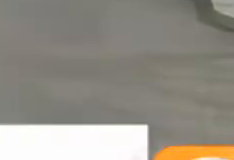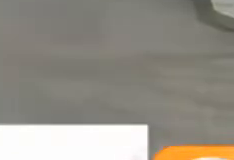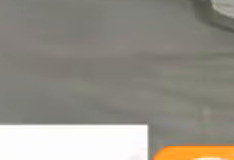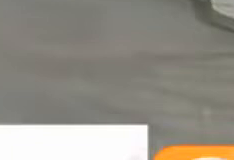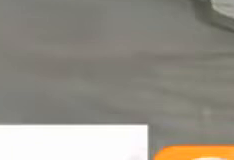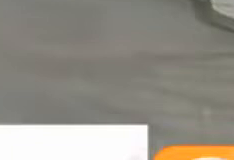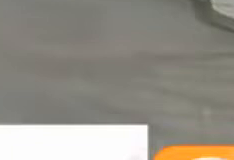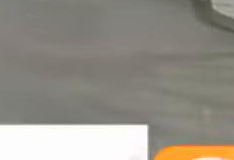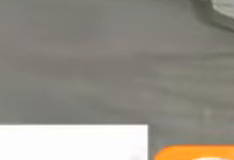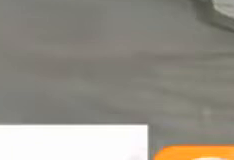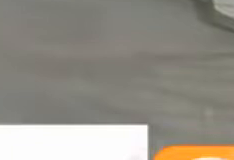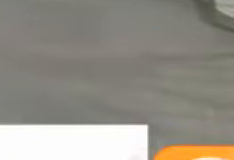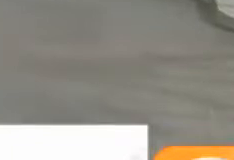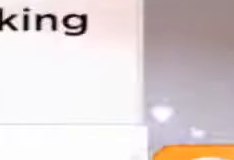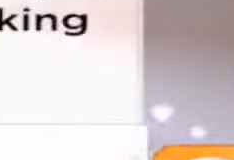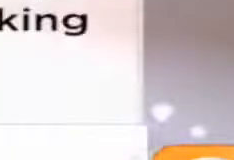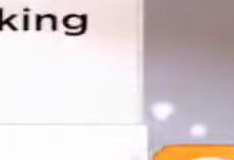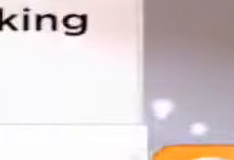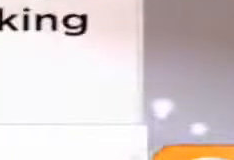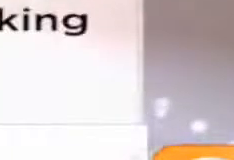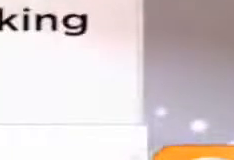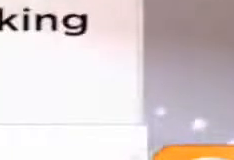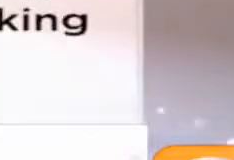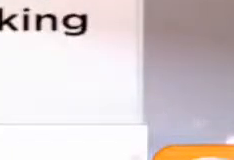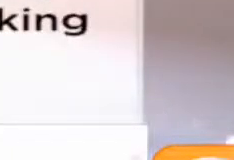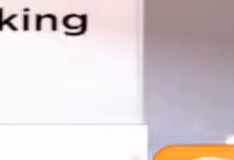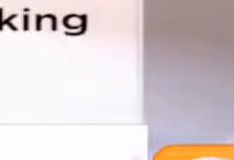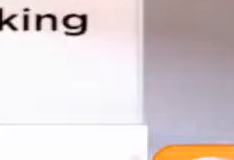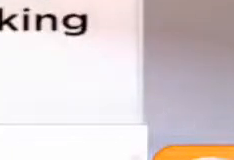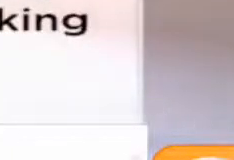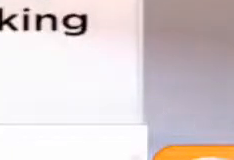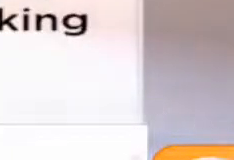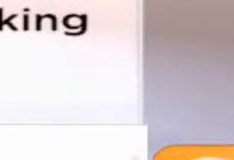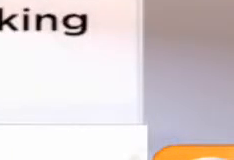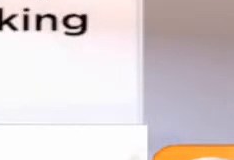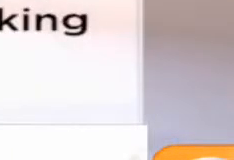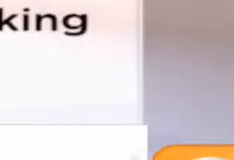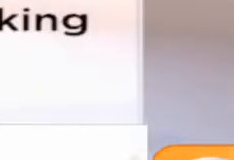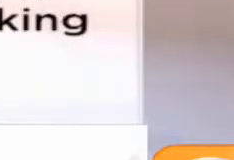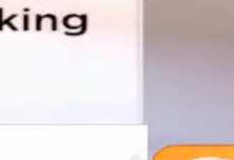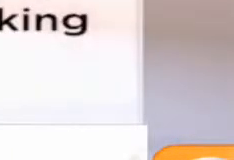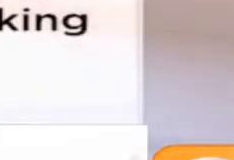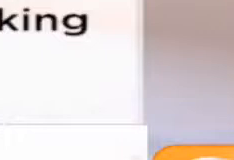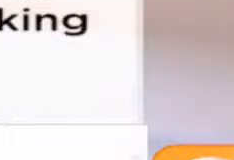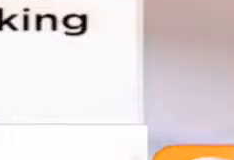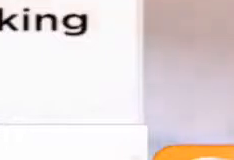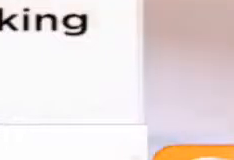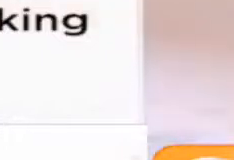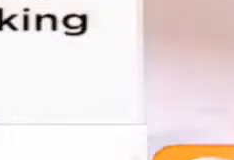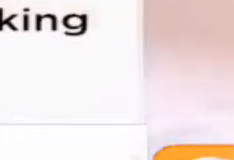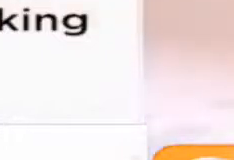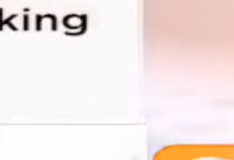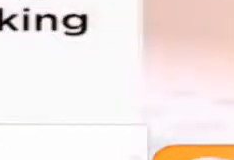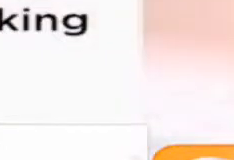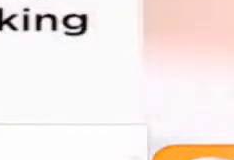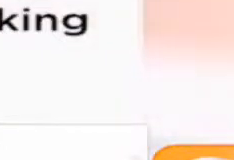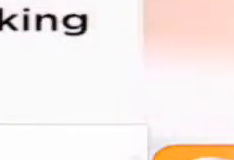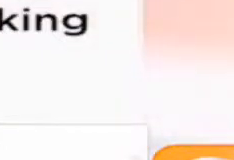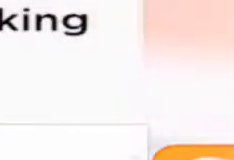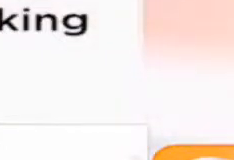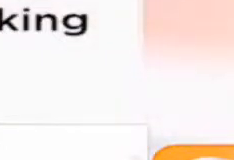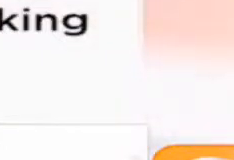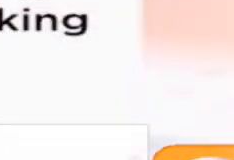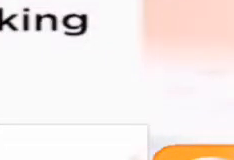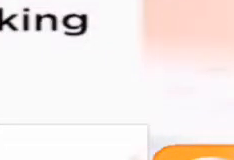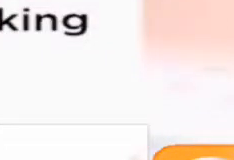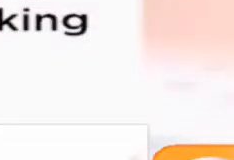Kennedy Atinda is saying, I fully support the Pandemic Response and Management Bill 2020, but I feel the informal